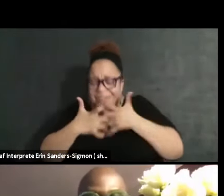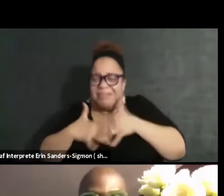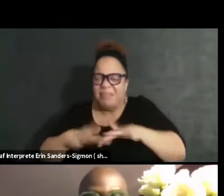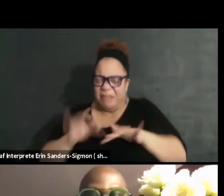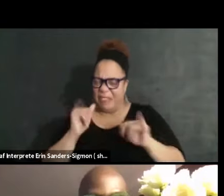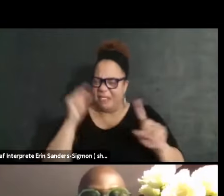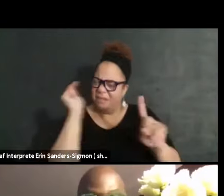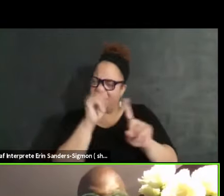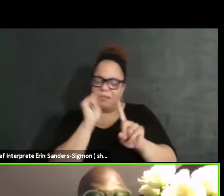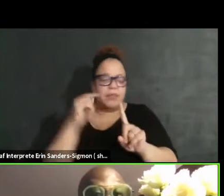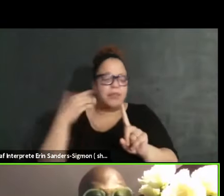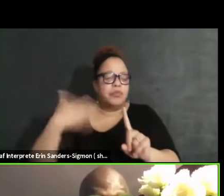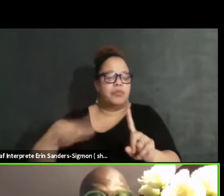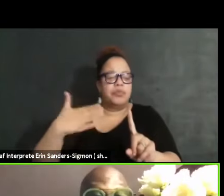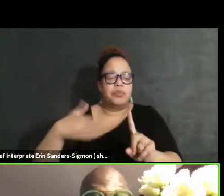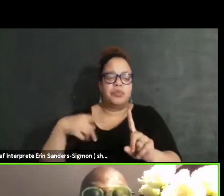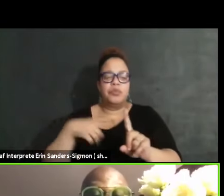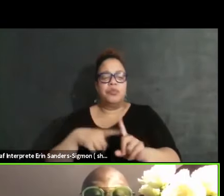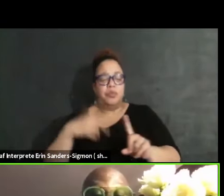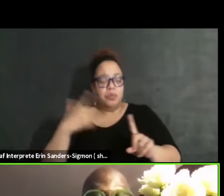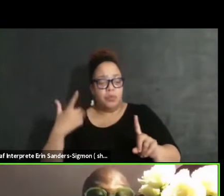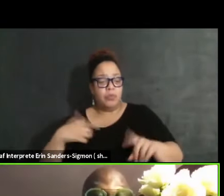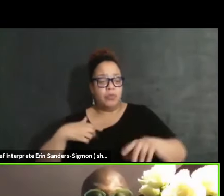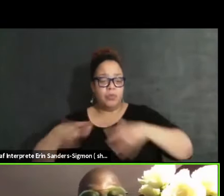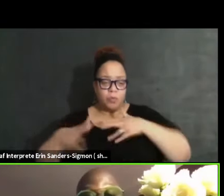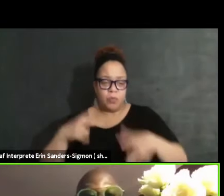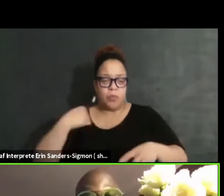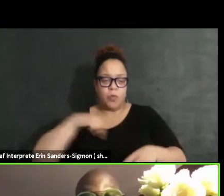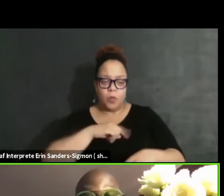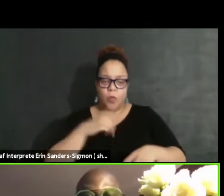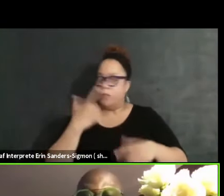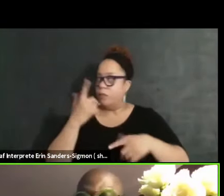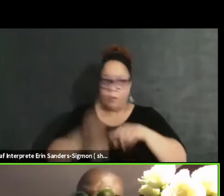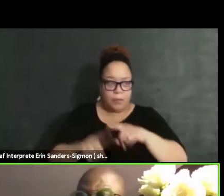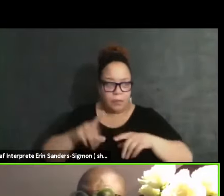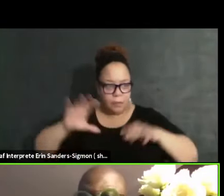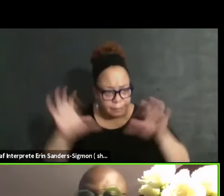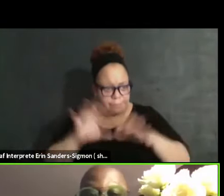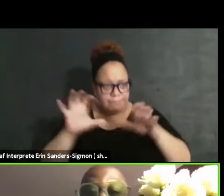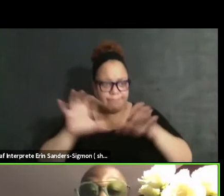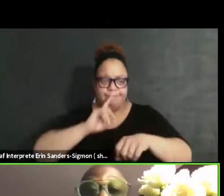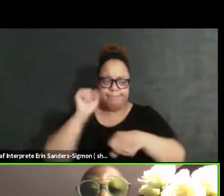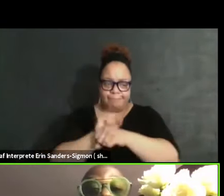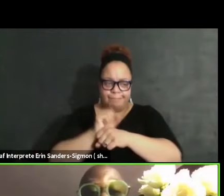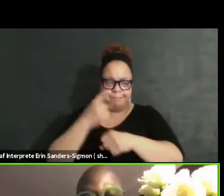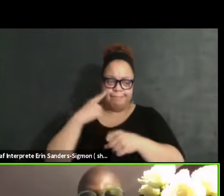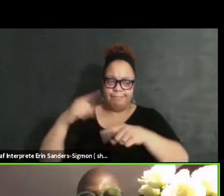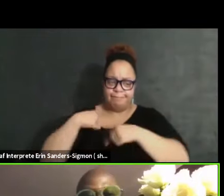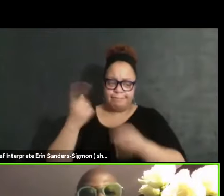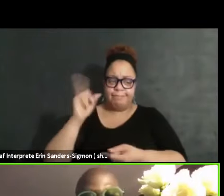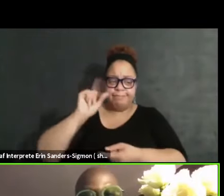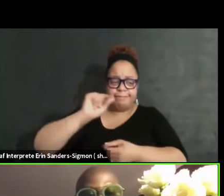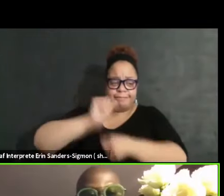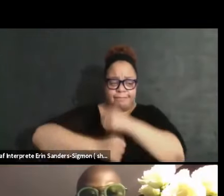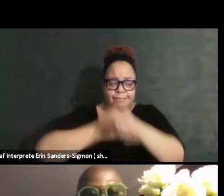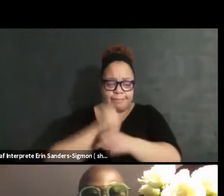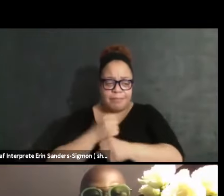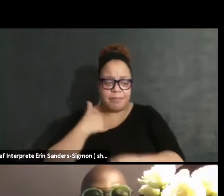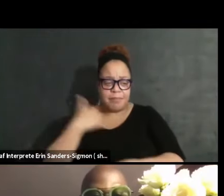We actually could not do any of this. Really, for the last 20 some odd years, I've known Miss Joan. I interviewed Joan